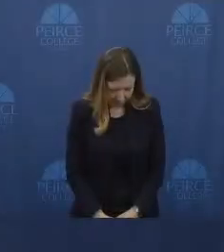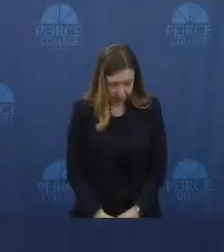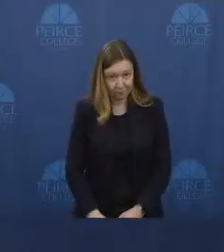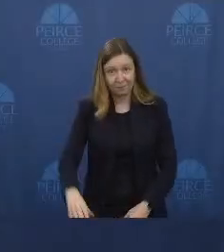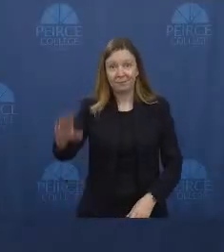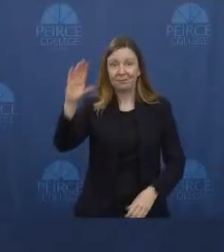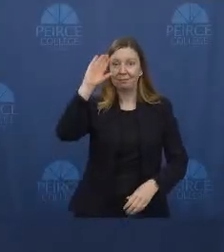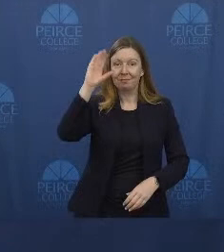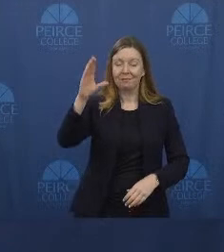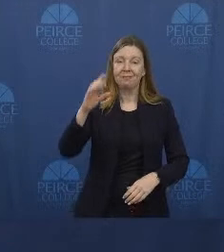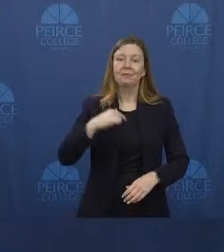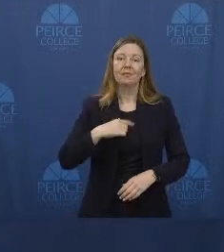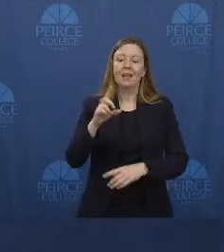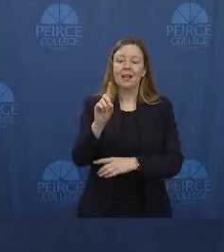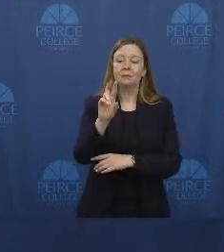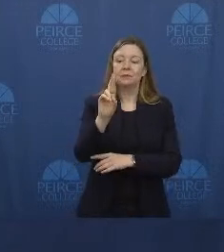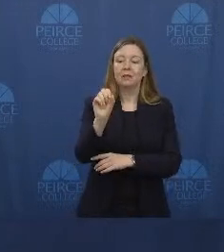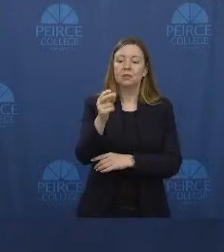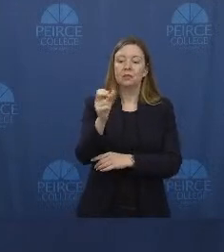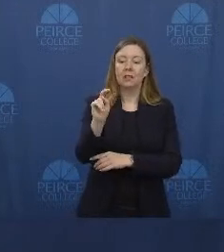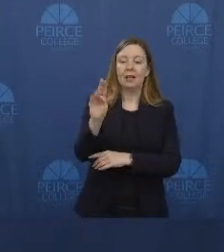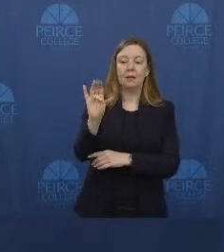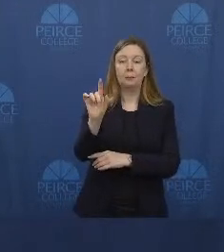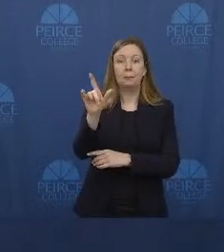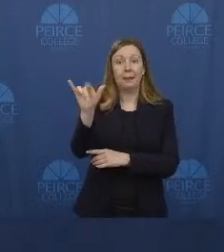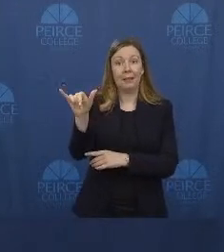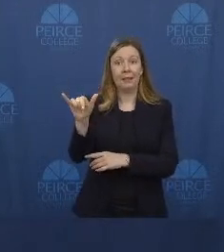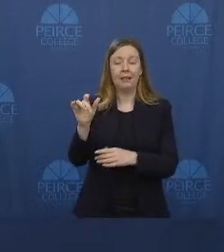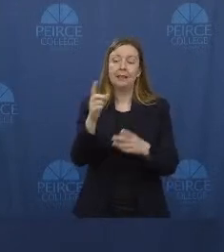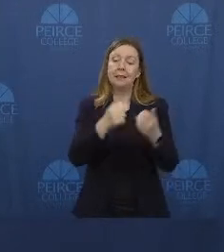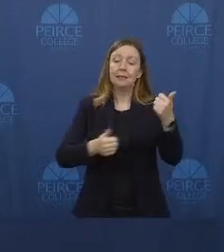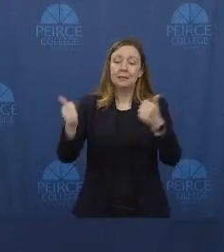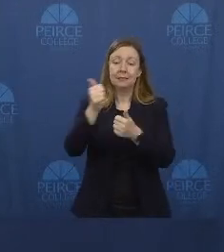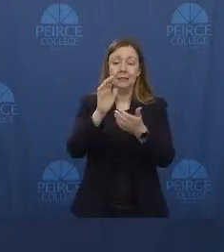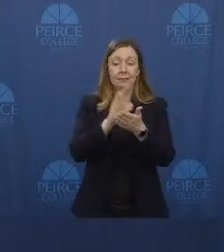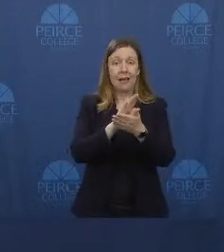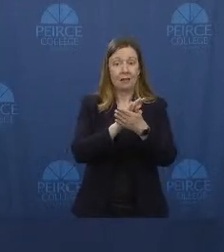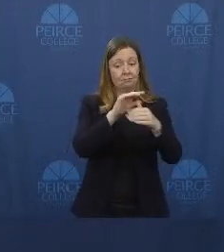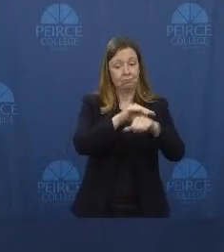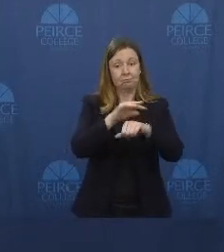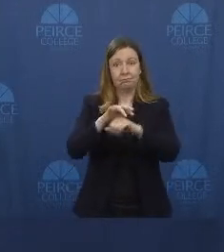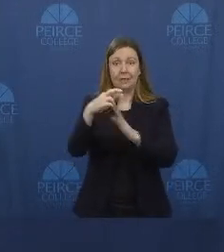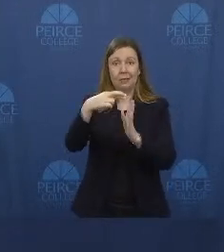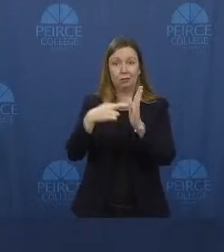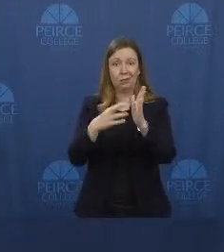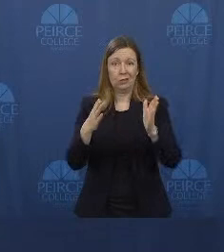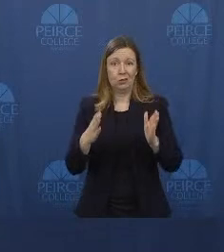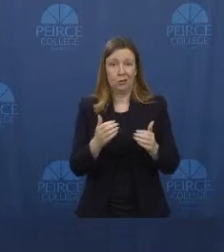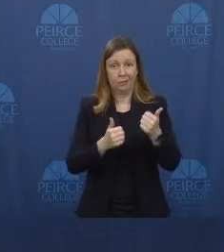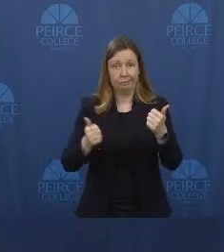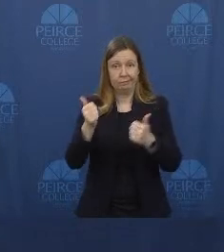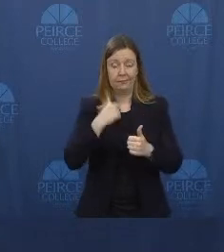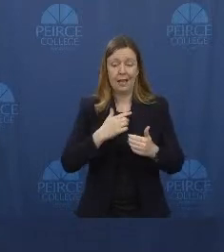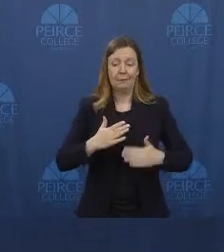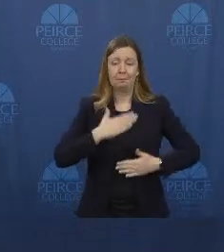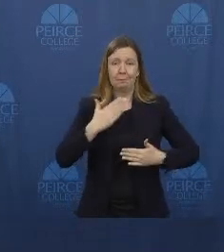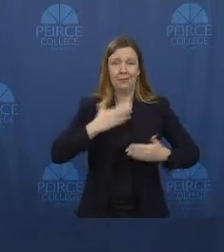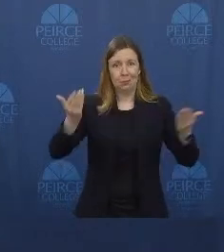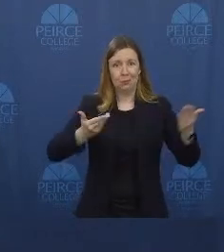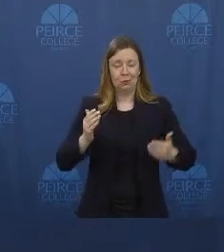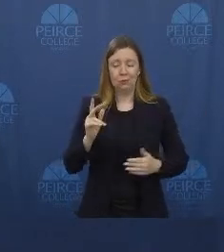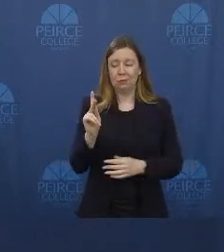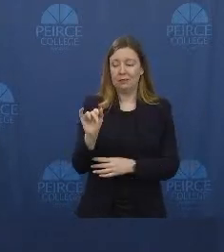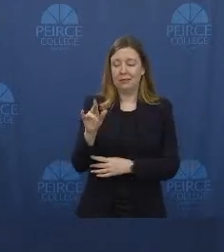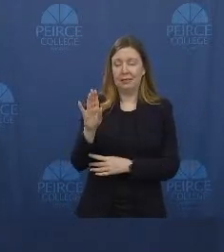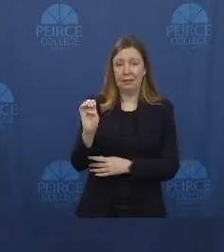Hello, I am Dr. Shannon Begley, Dean of Academic Advising and Registrar, and I am pleased to introduce our